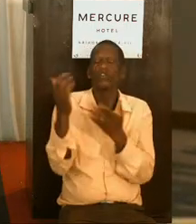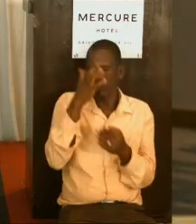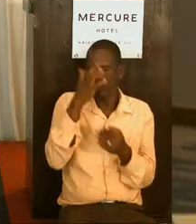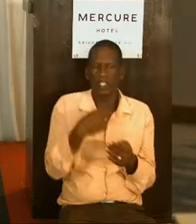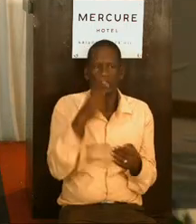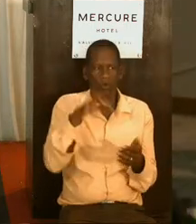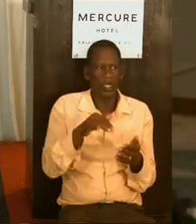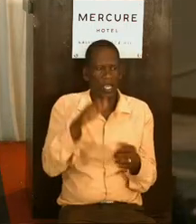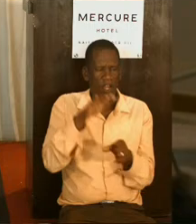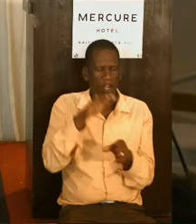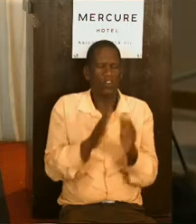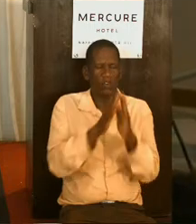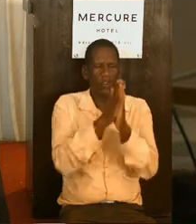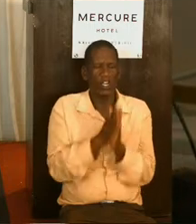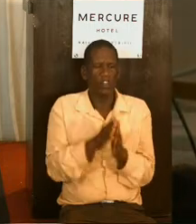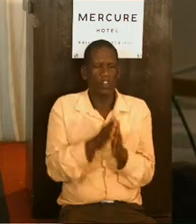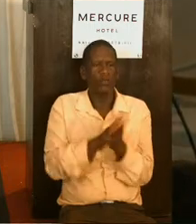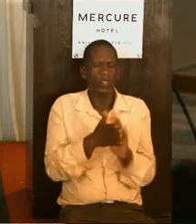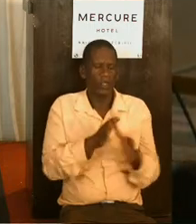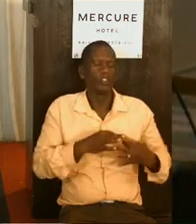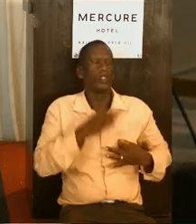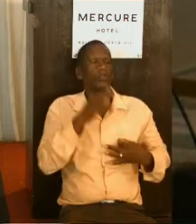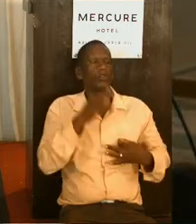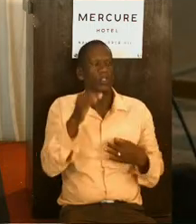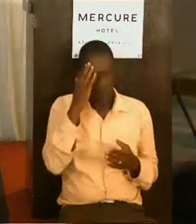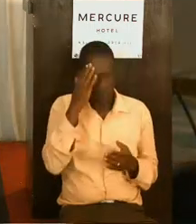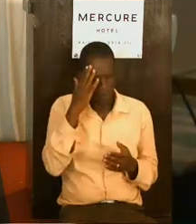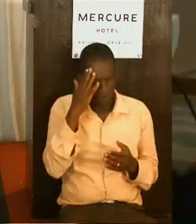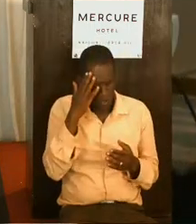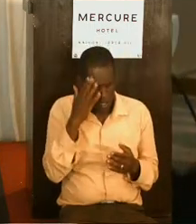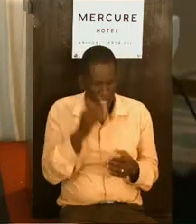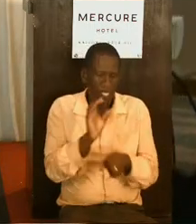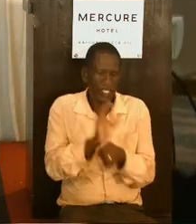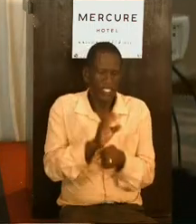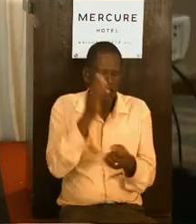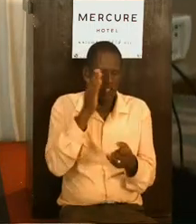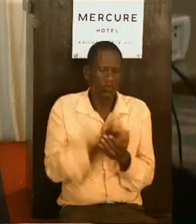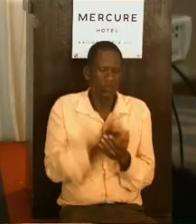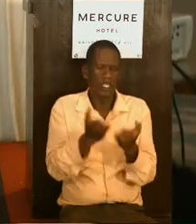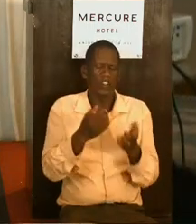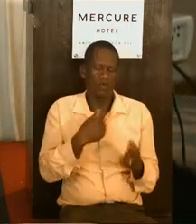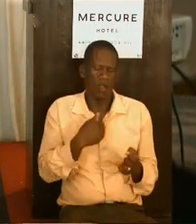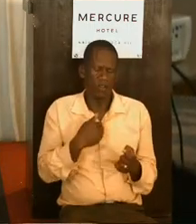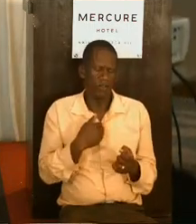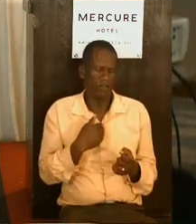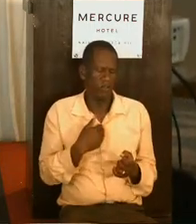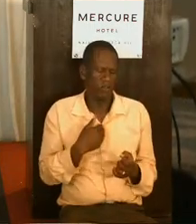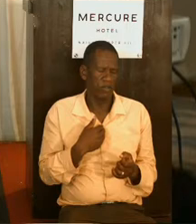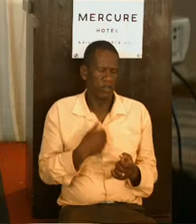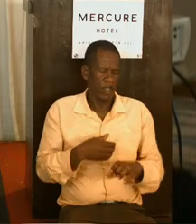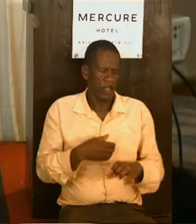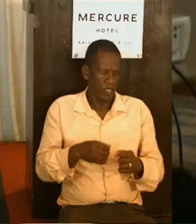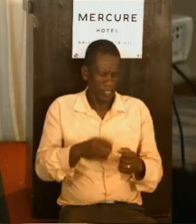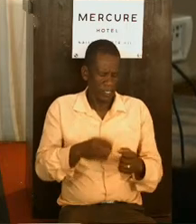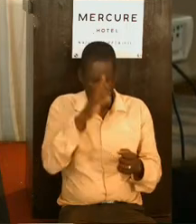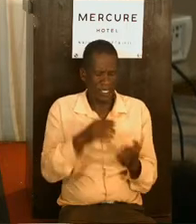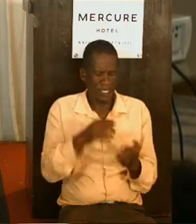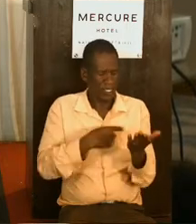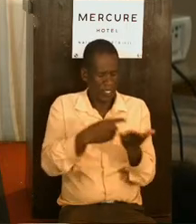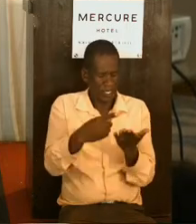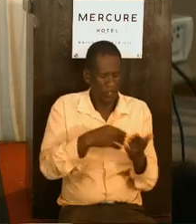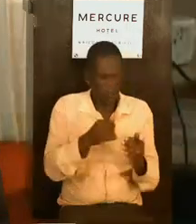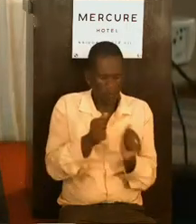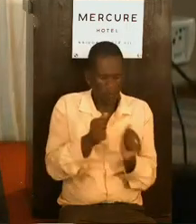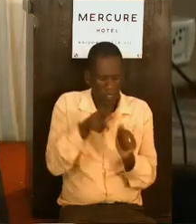they say there's a lot of religion without spirituality you know and I think the church really needs to have a hard discussion among itself